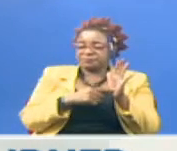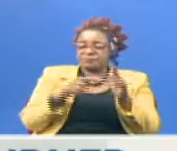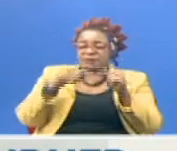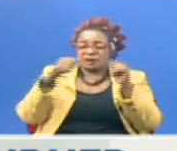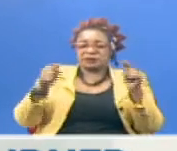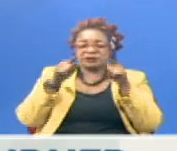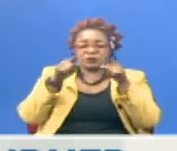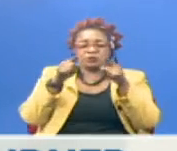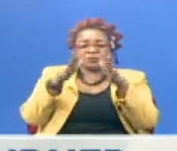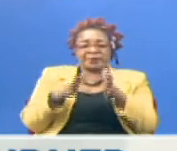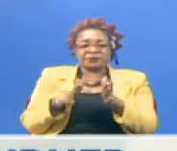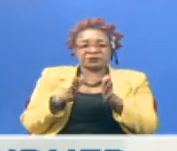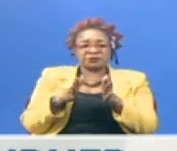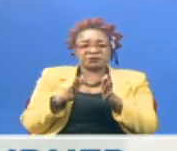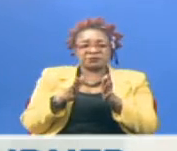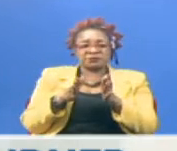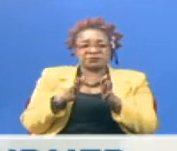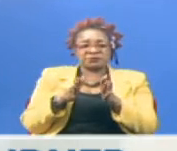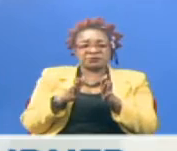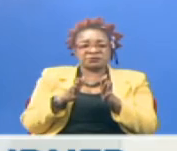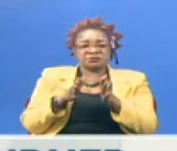persons